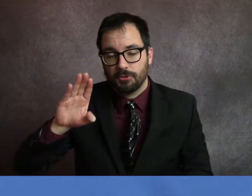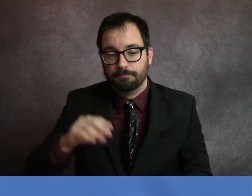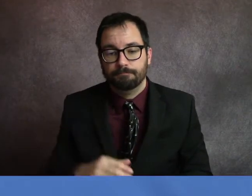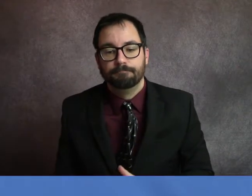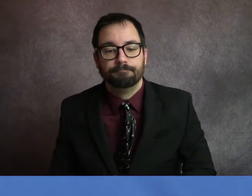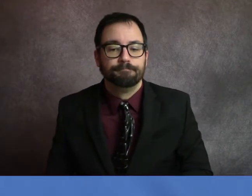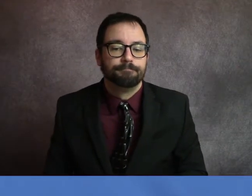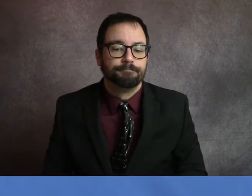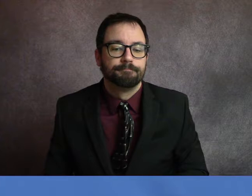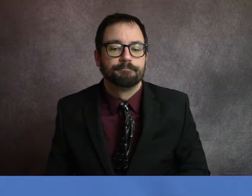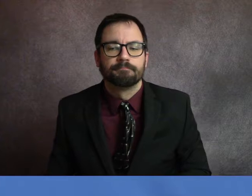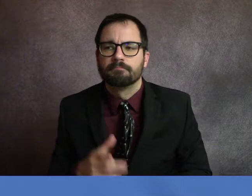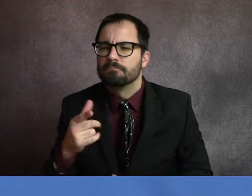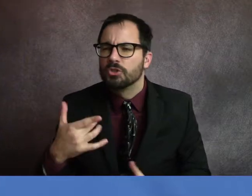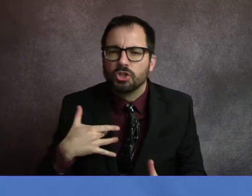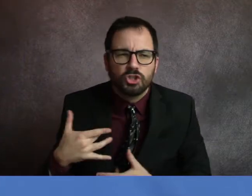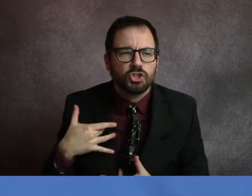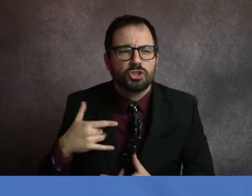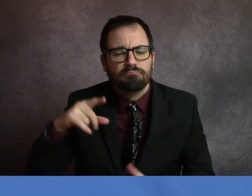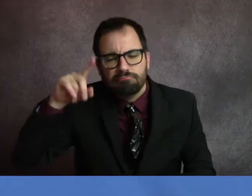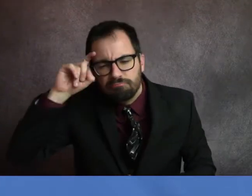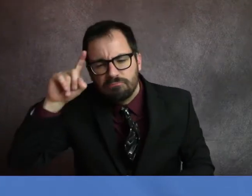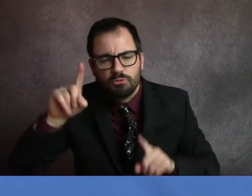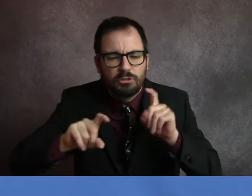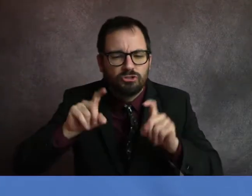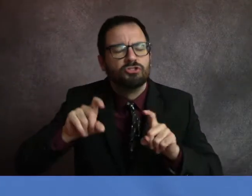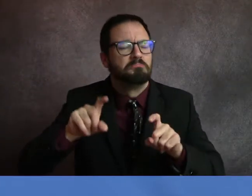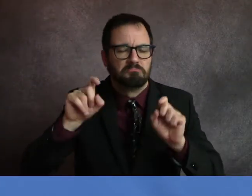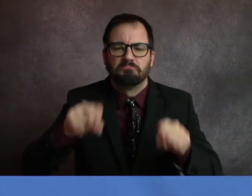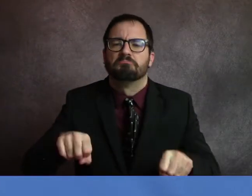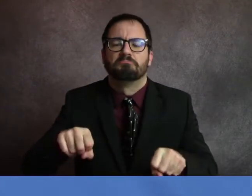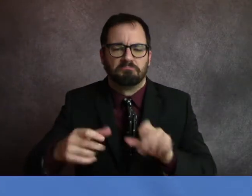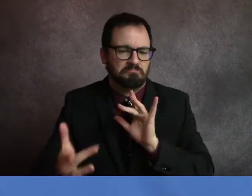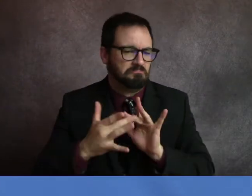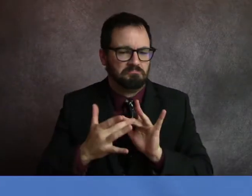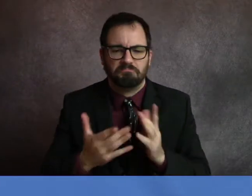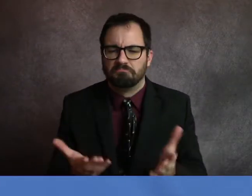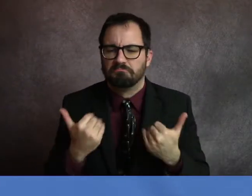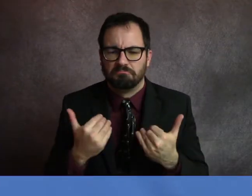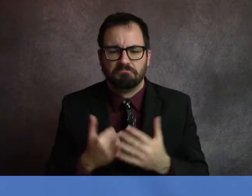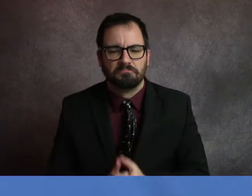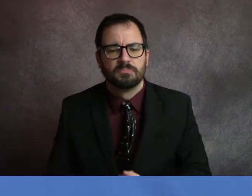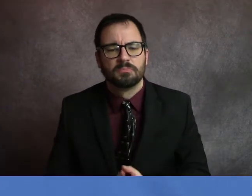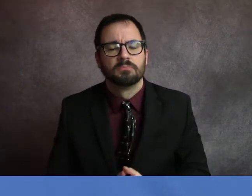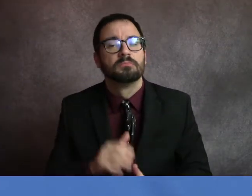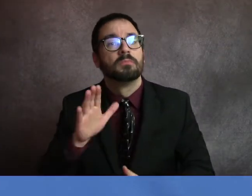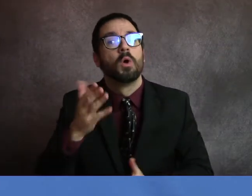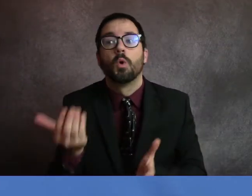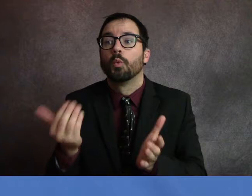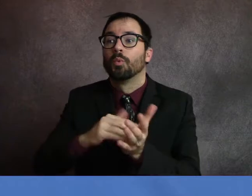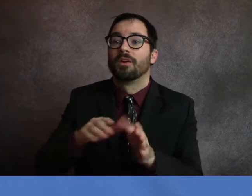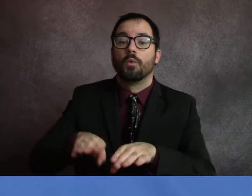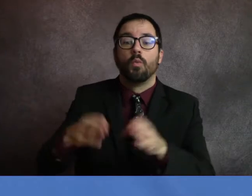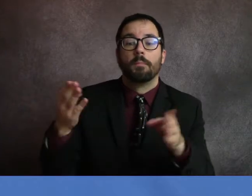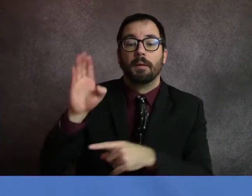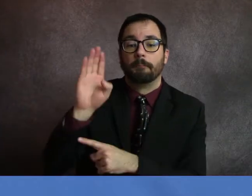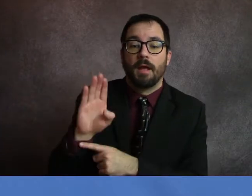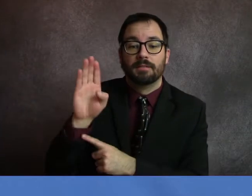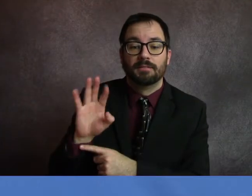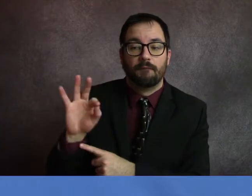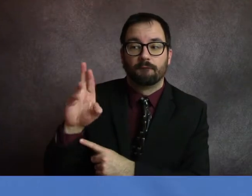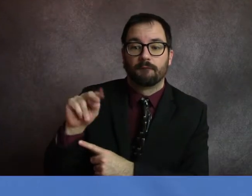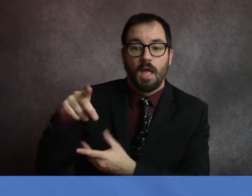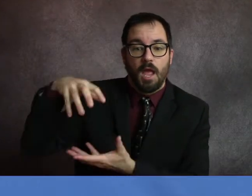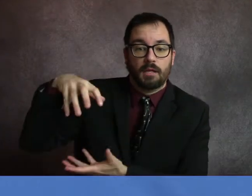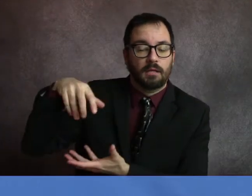saying. The Reopening Boston Fund is still accepting applications to help small businesses with debt-free grant loans.